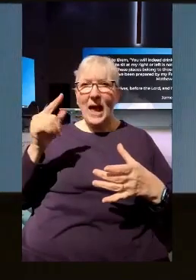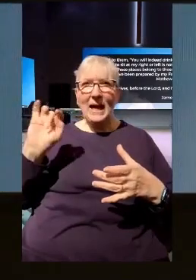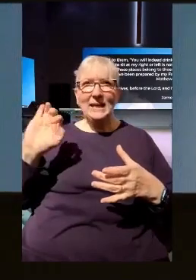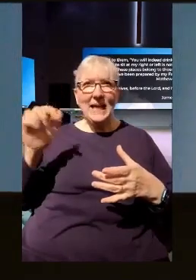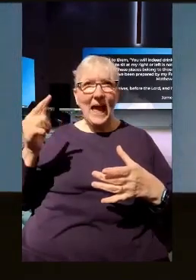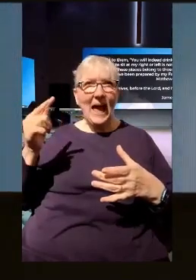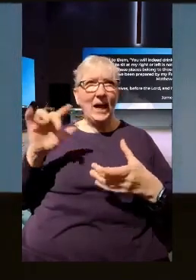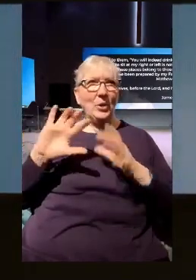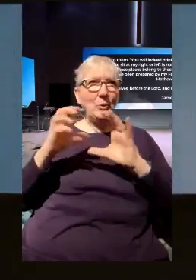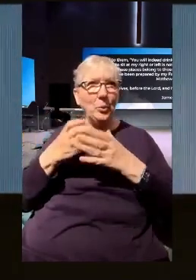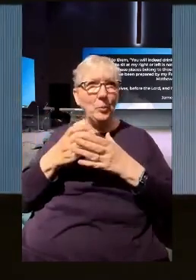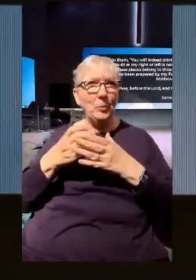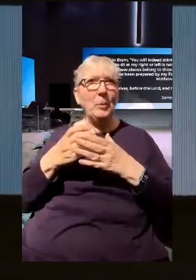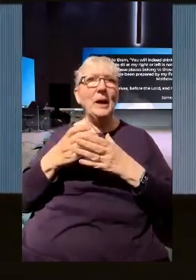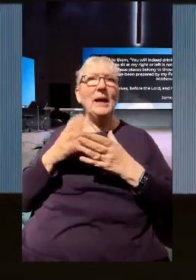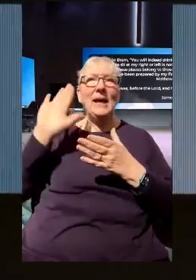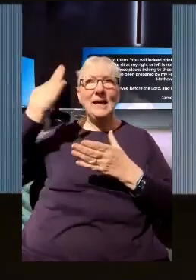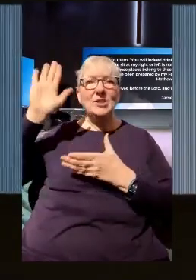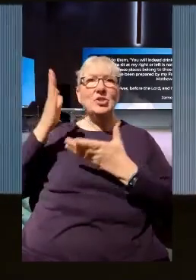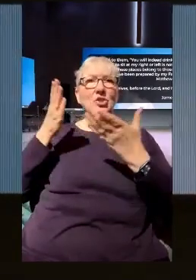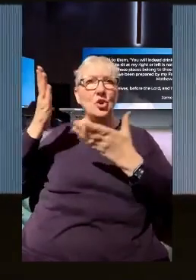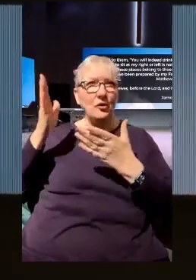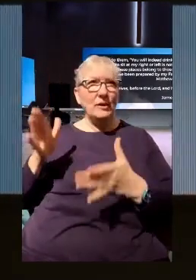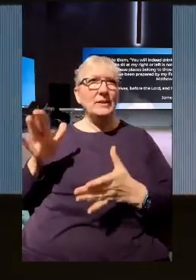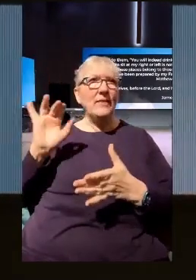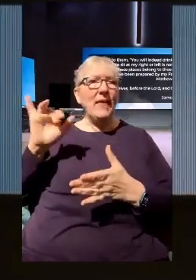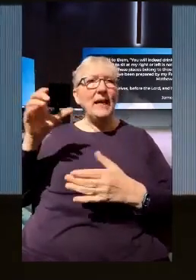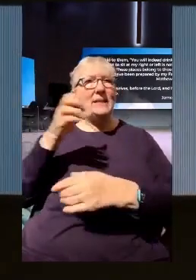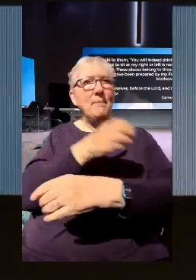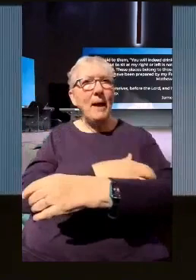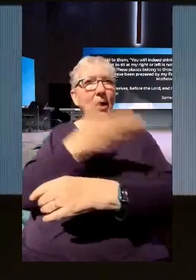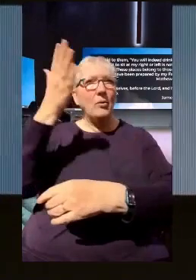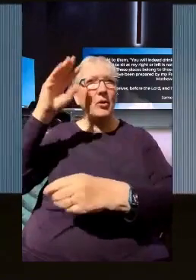is the power of God's grace working through their lives.